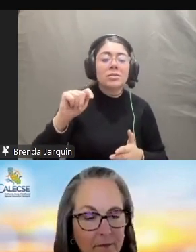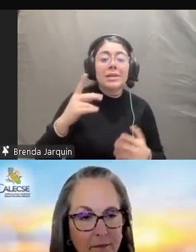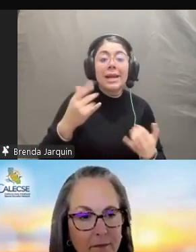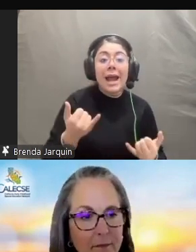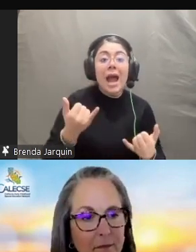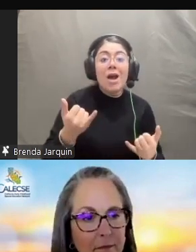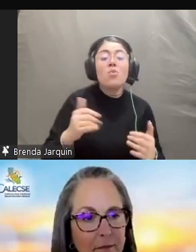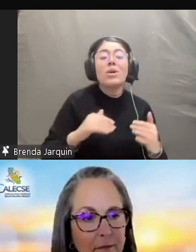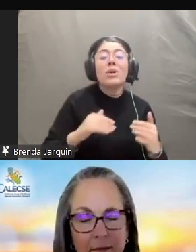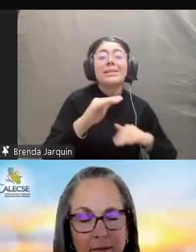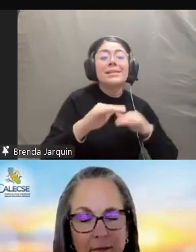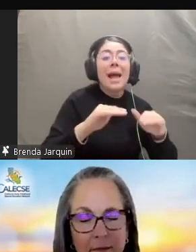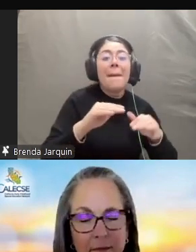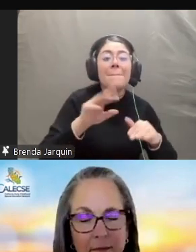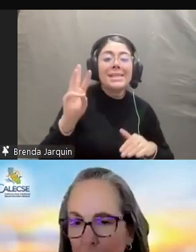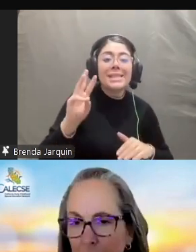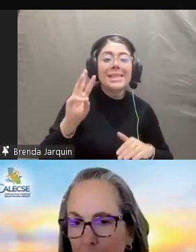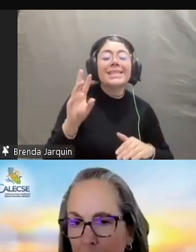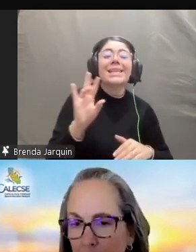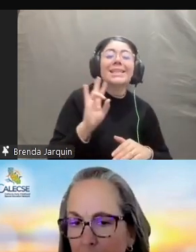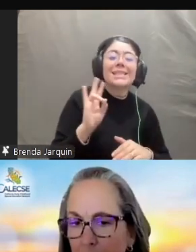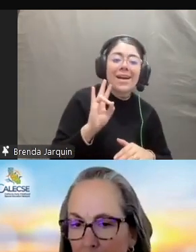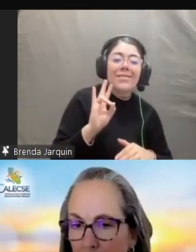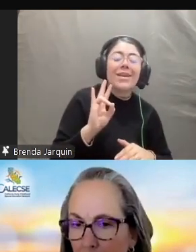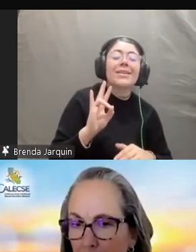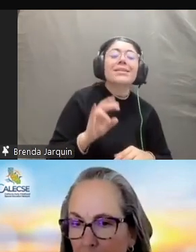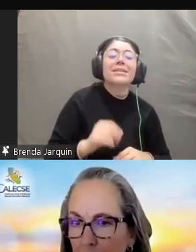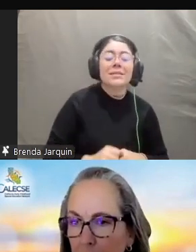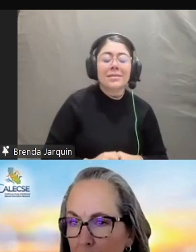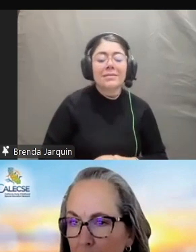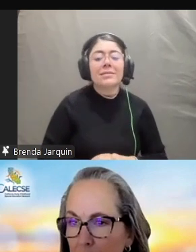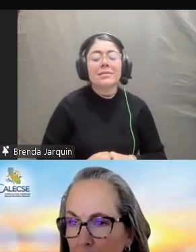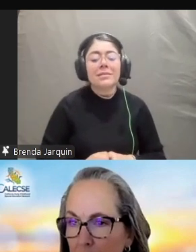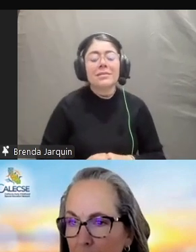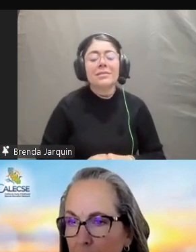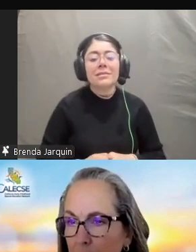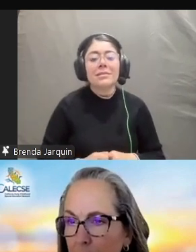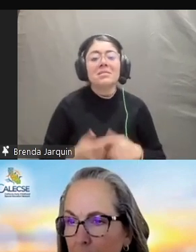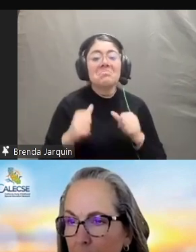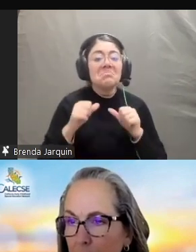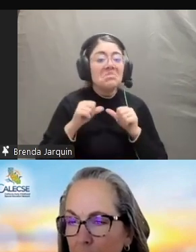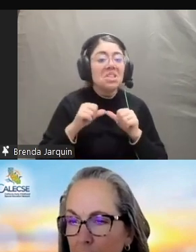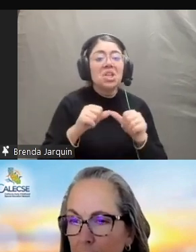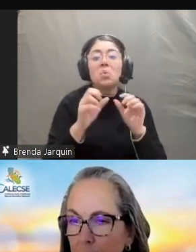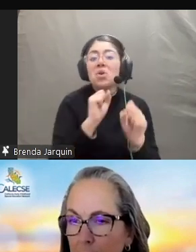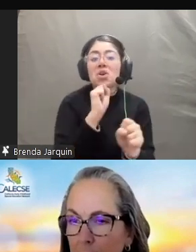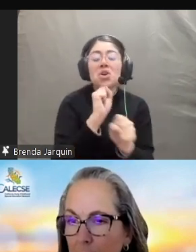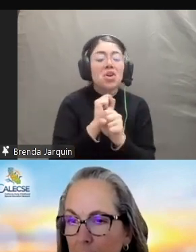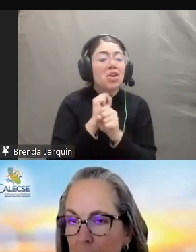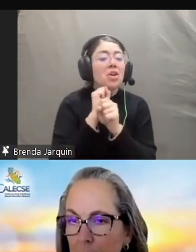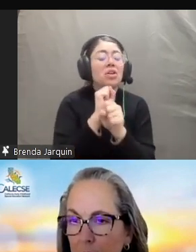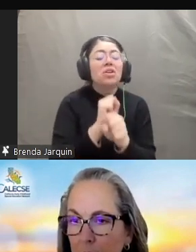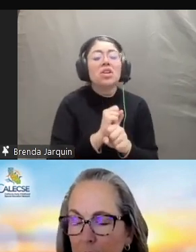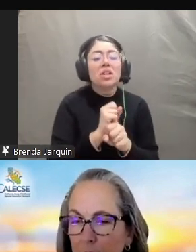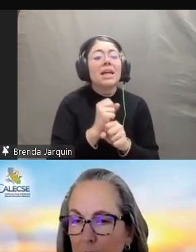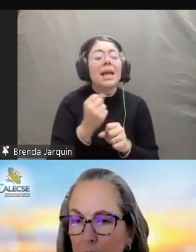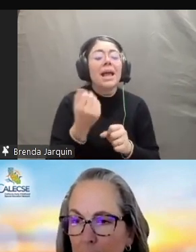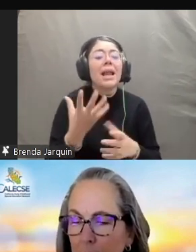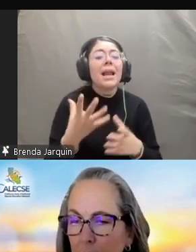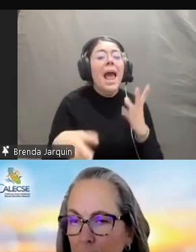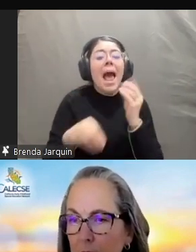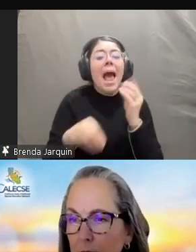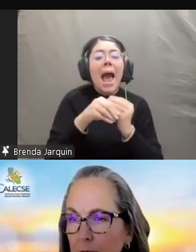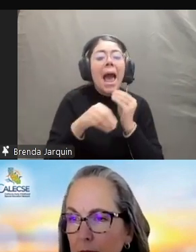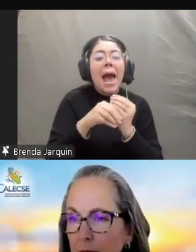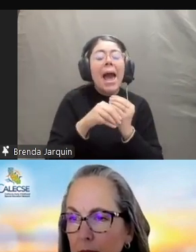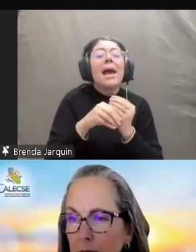7. So as you're working together, you want to jointly identify the agreed upon items to be included in your revised